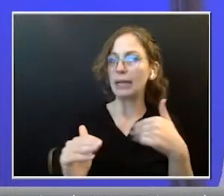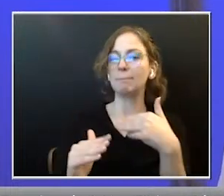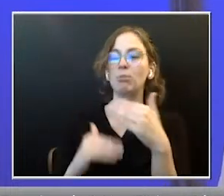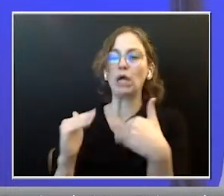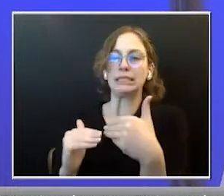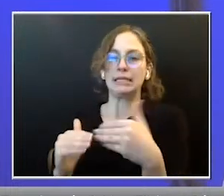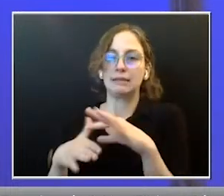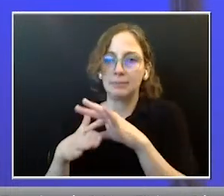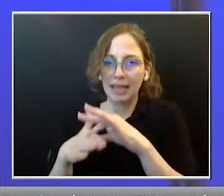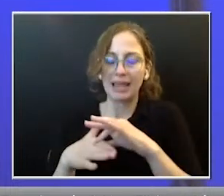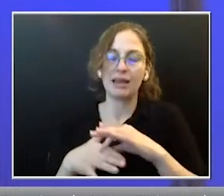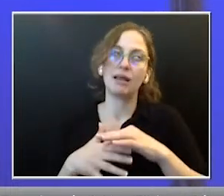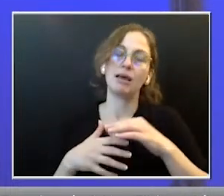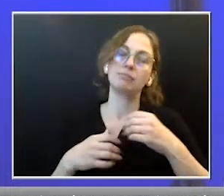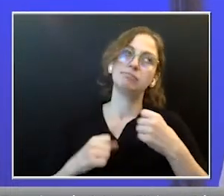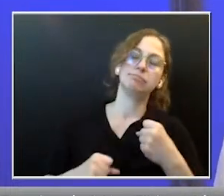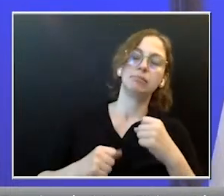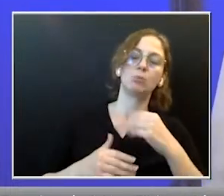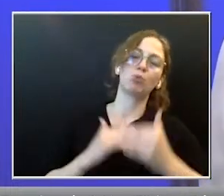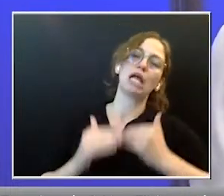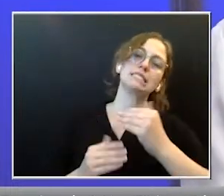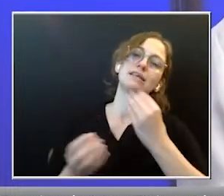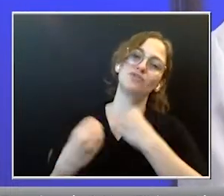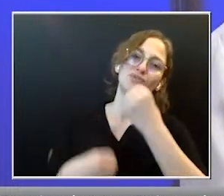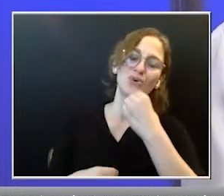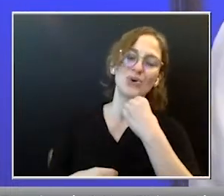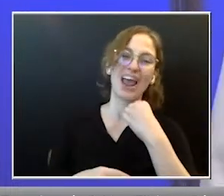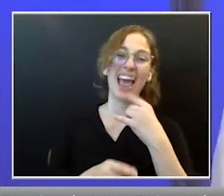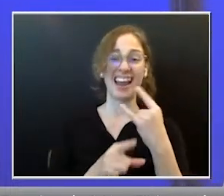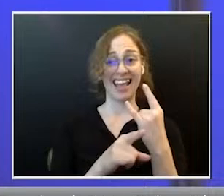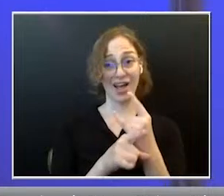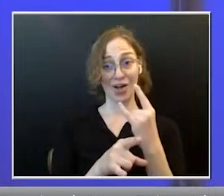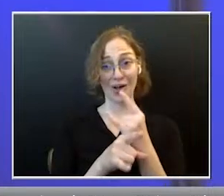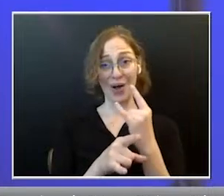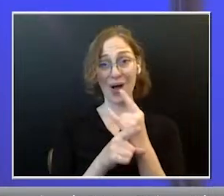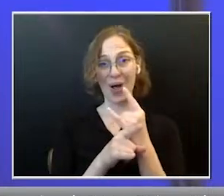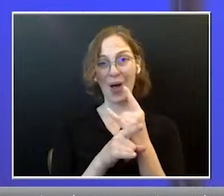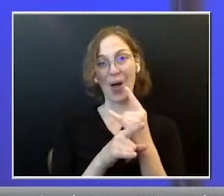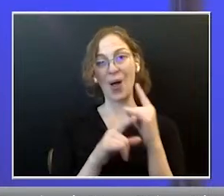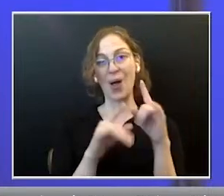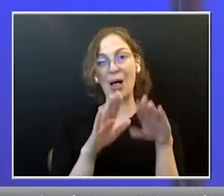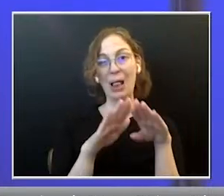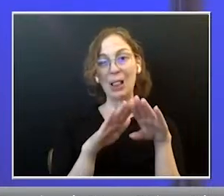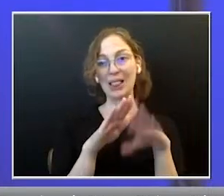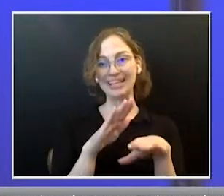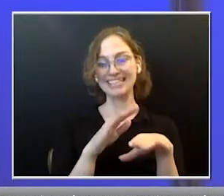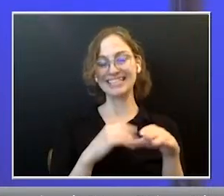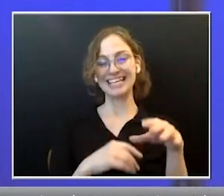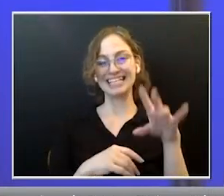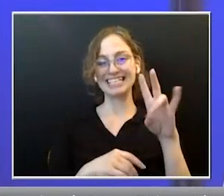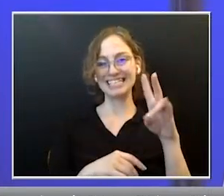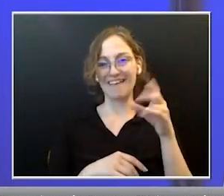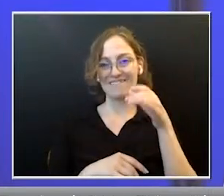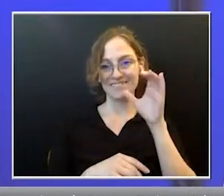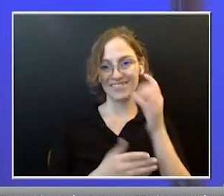foods, and try to keep that alcohol intake to less than 7 drinks a week.